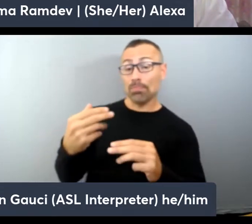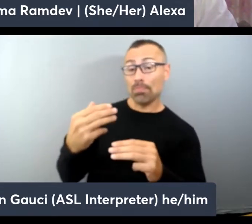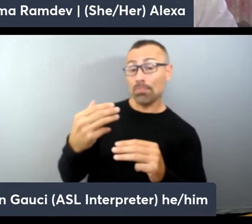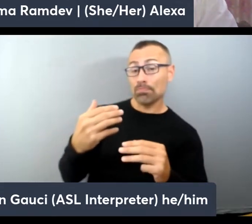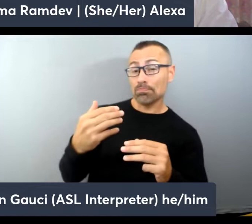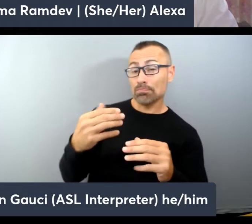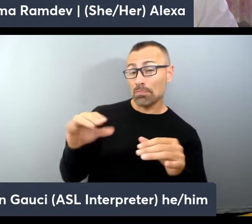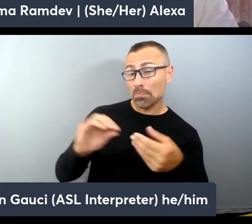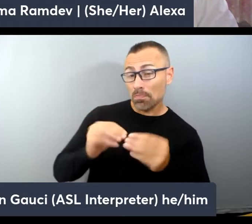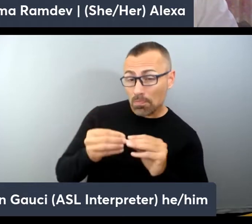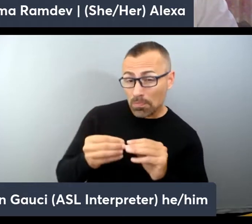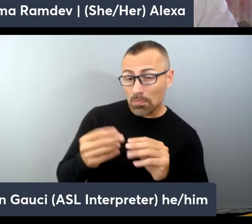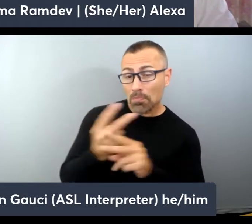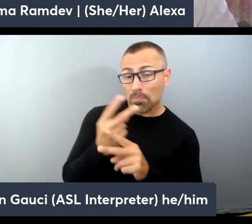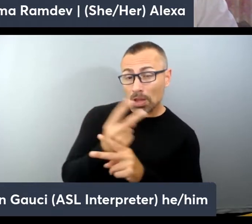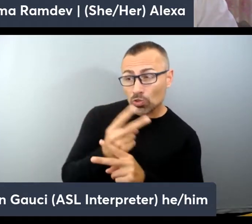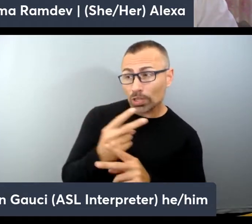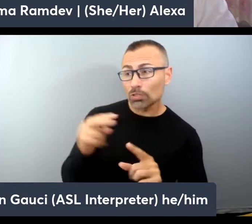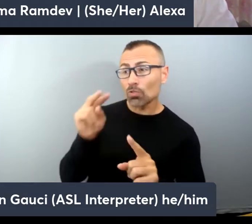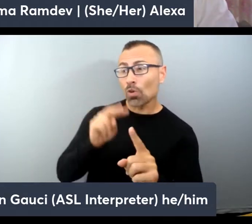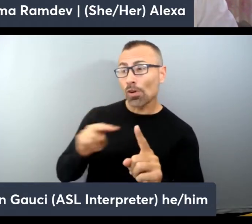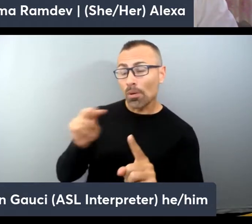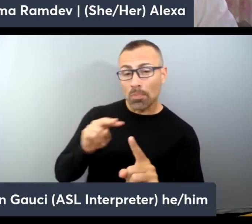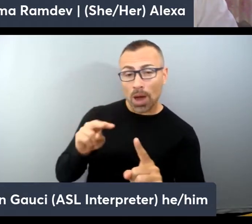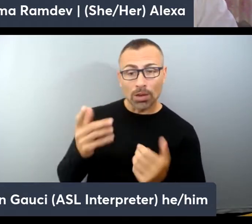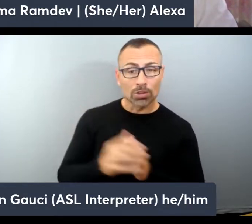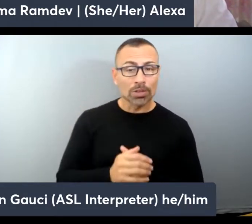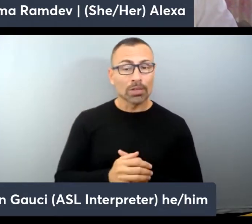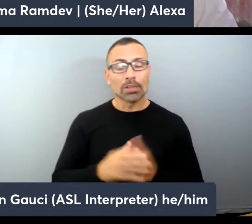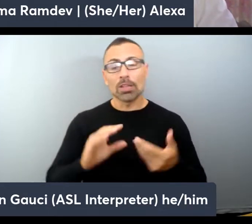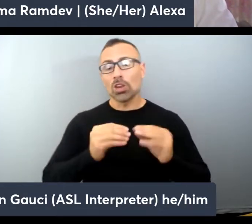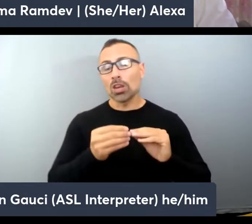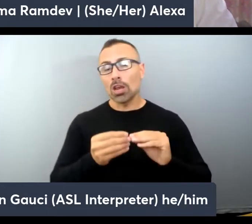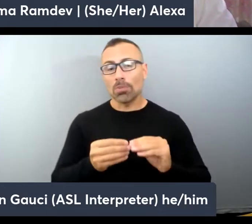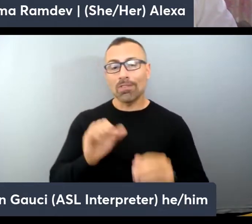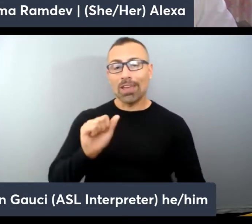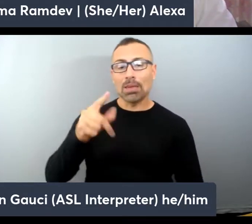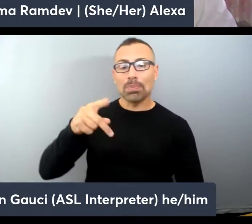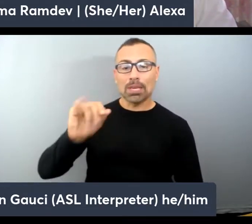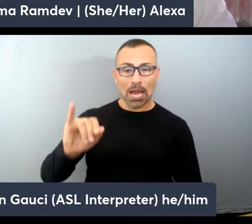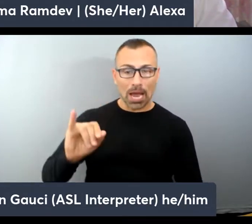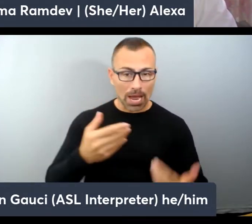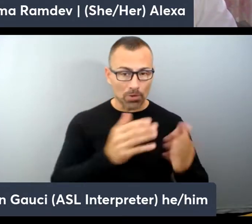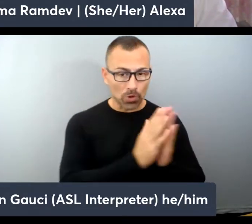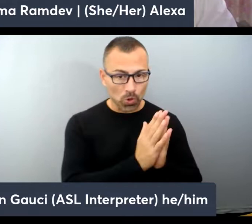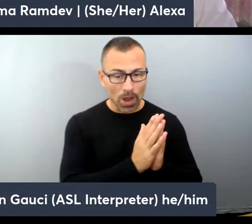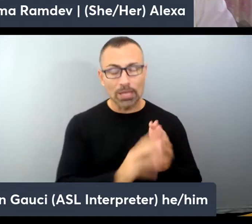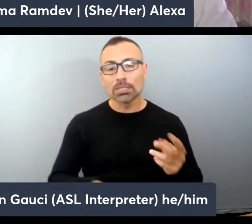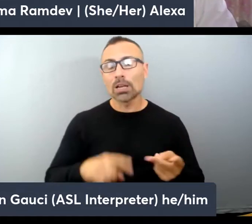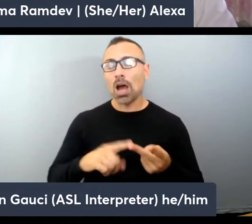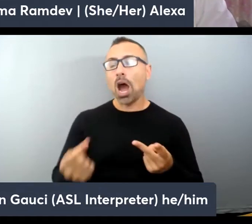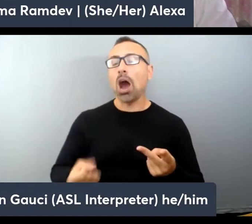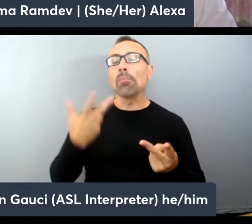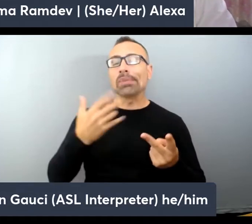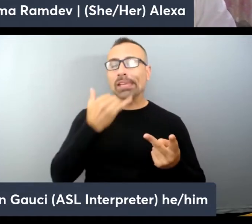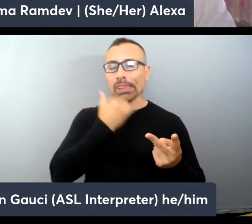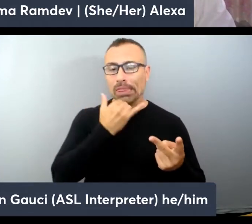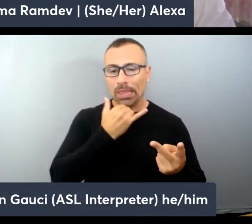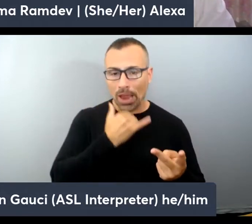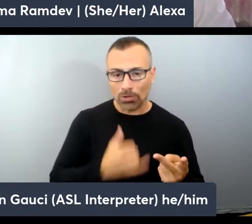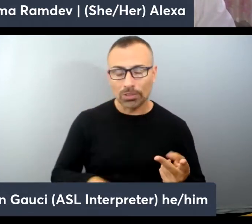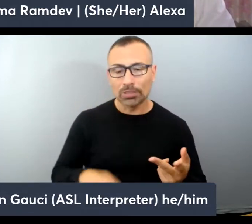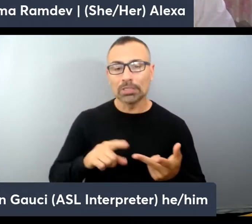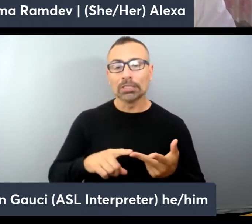like number of API requests, number of errors, if your requests have been throttled,